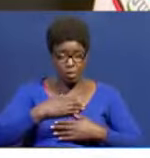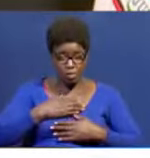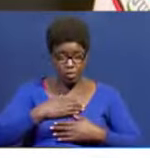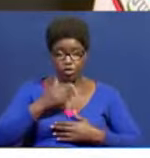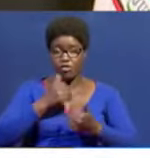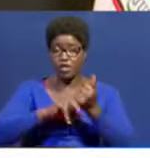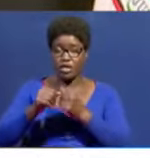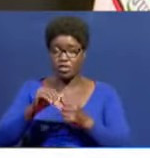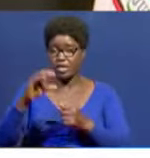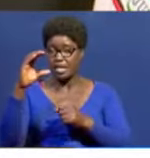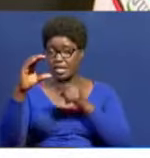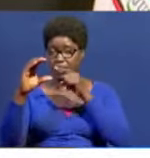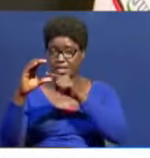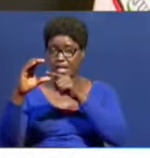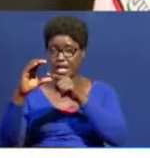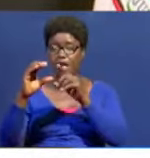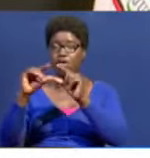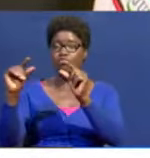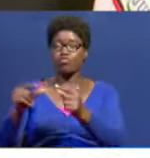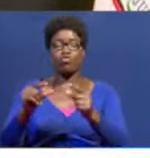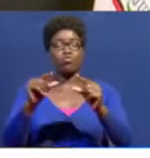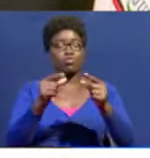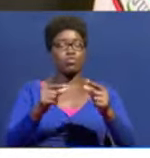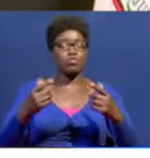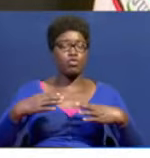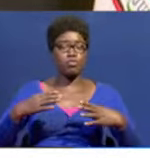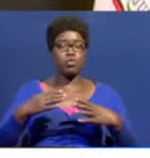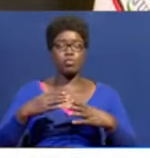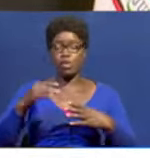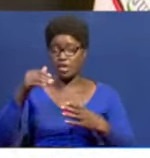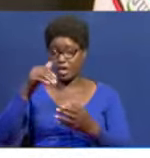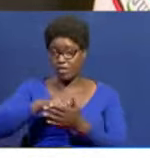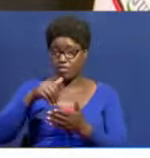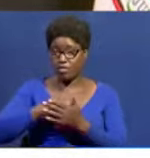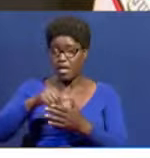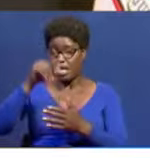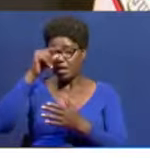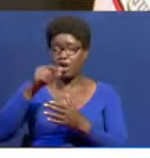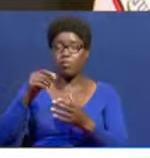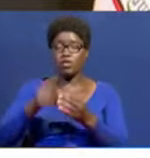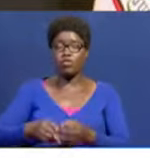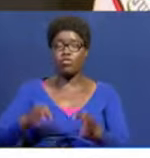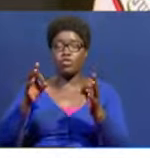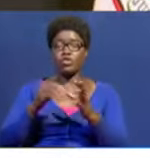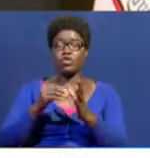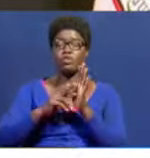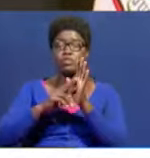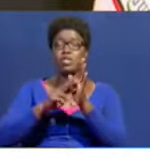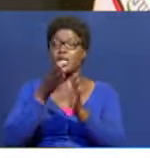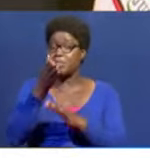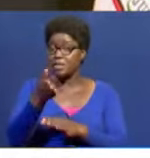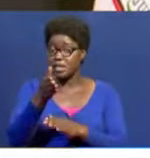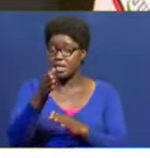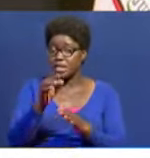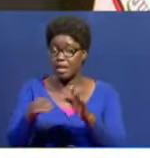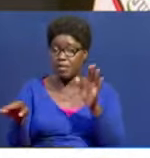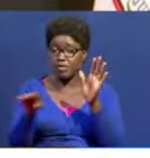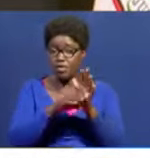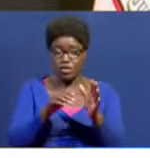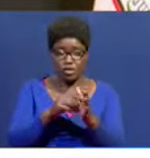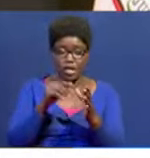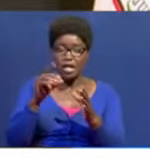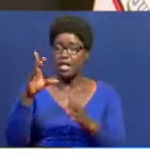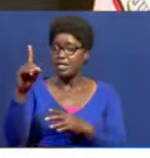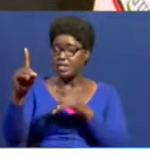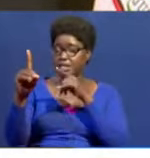action C, where groups of people are involved, government officials or their representatives to be present during an eviction. D, to